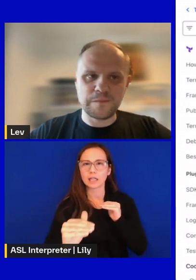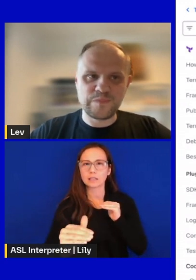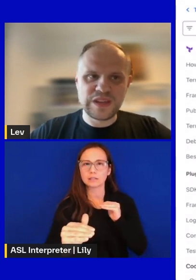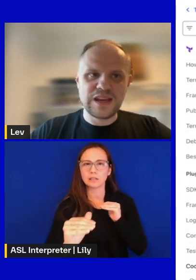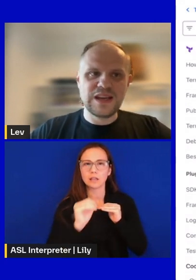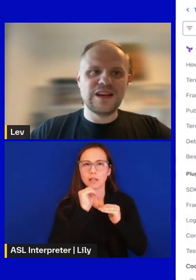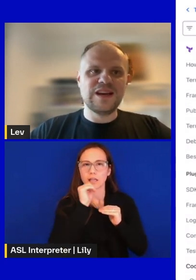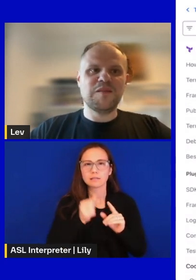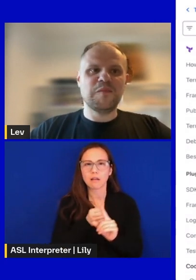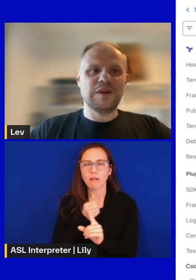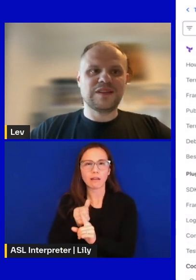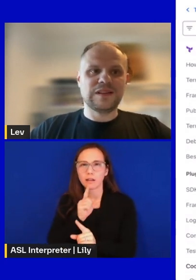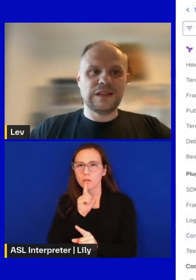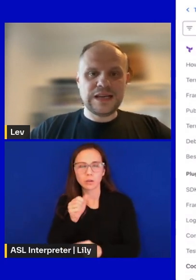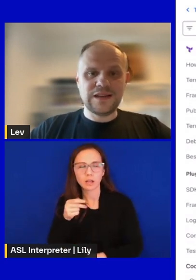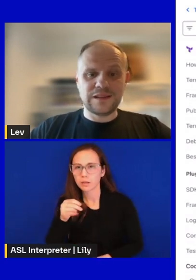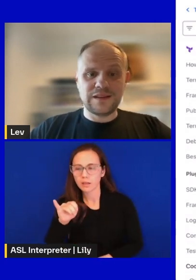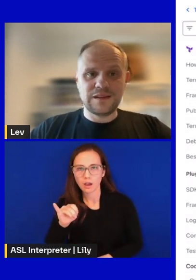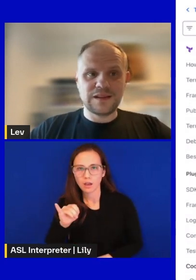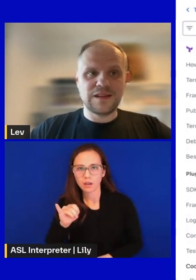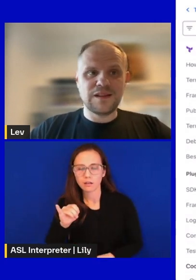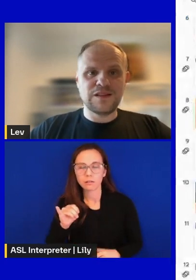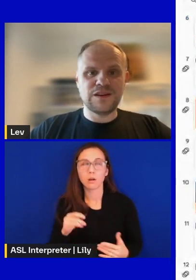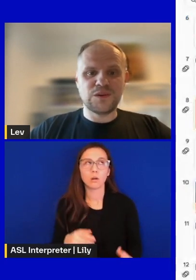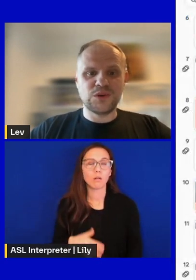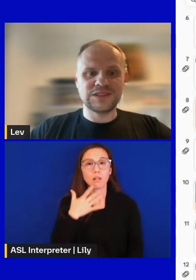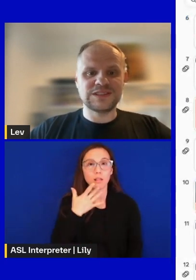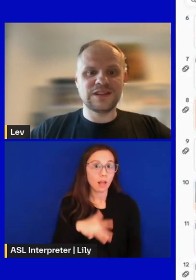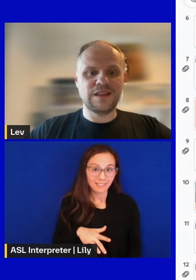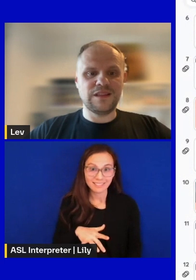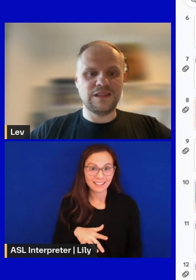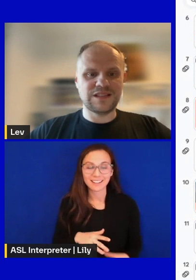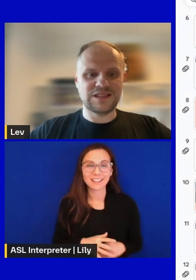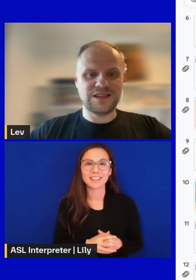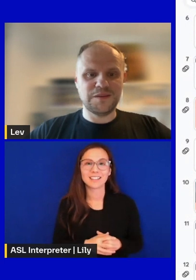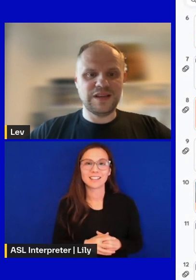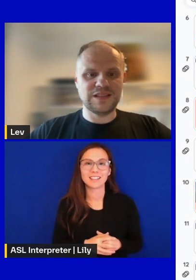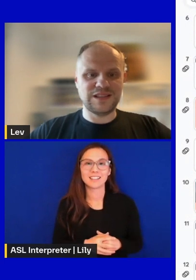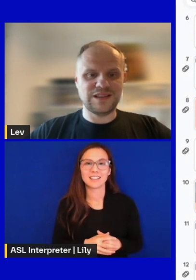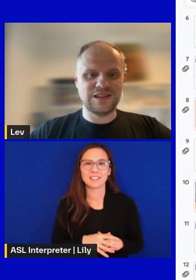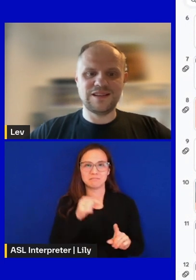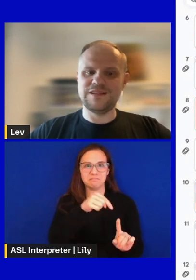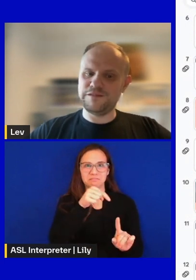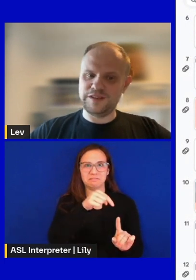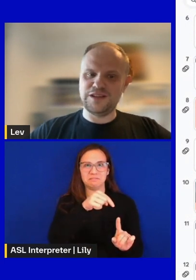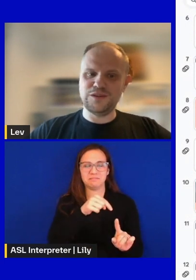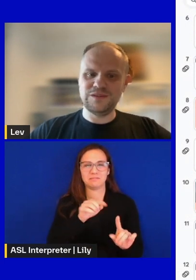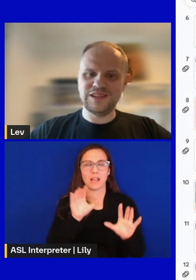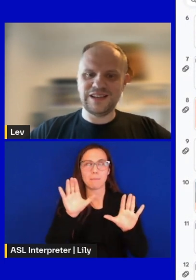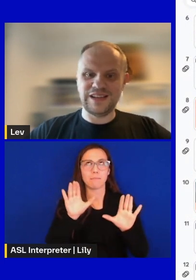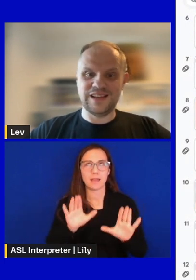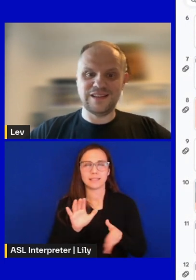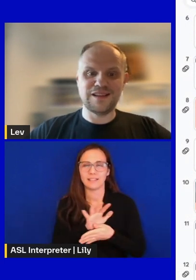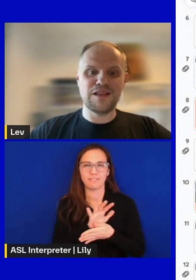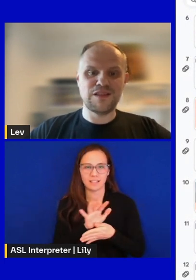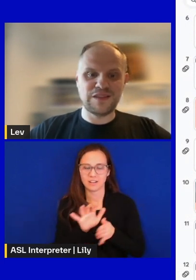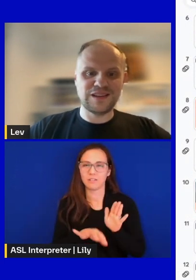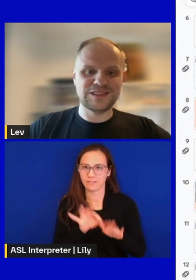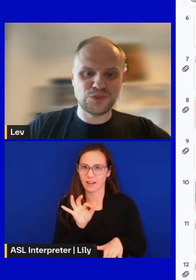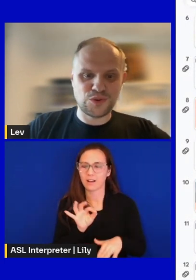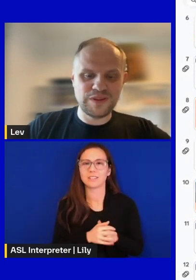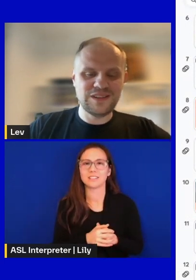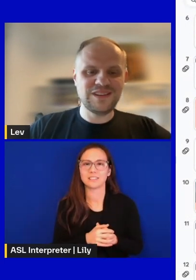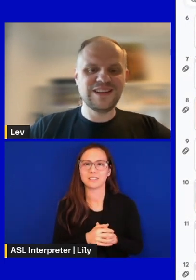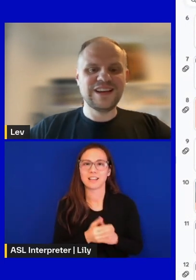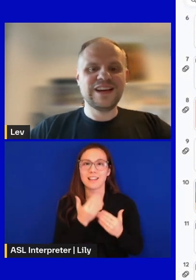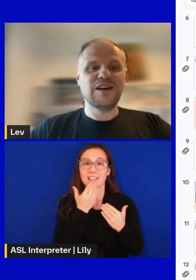API. But luckily, there was this amazing video And thanks